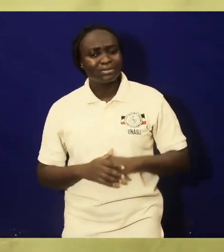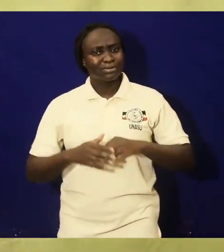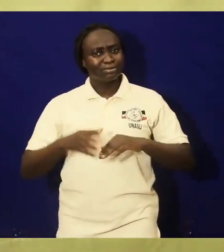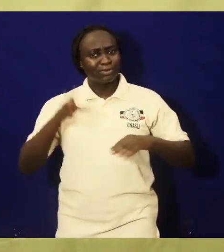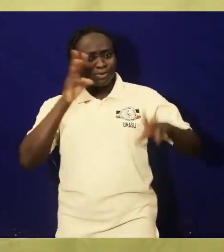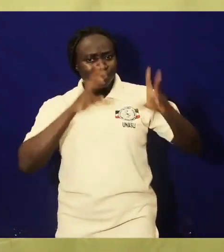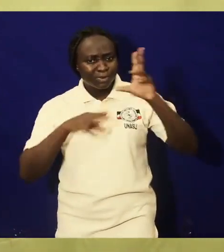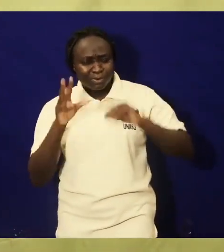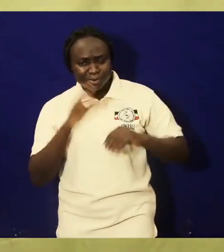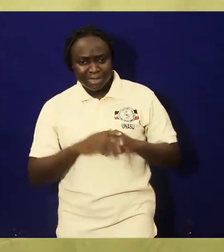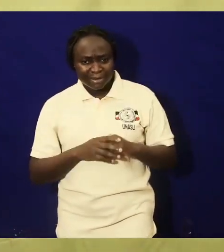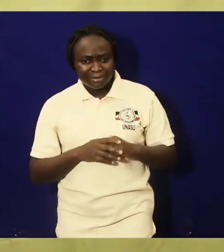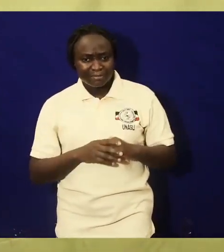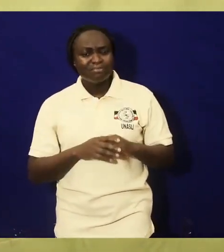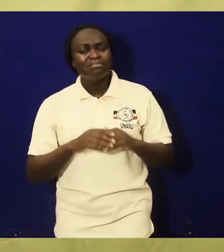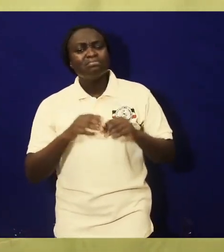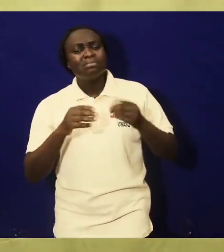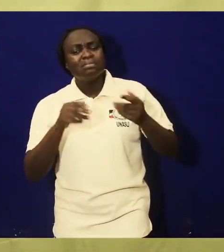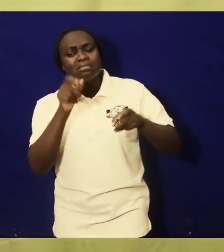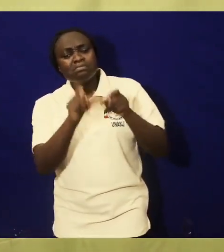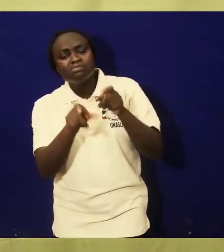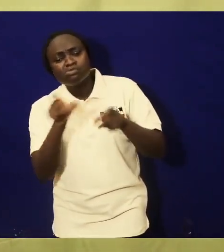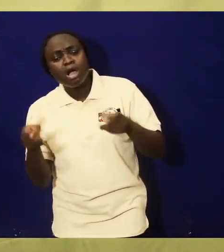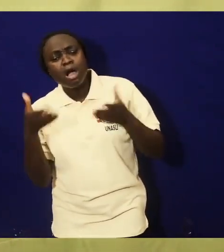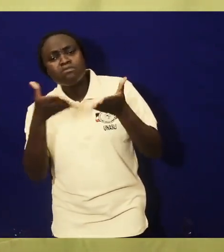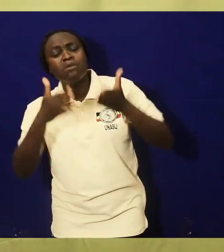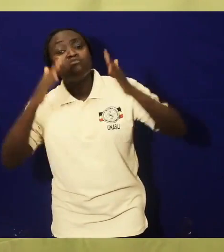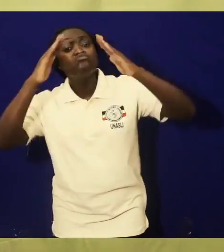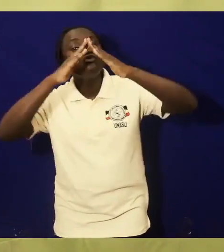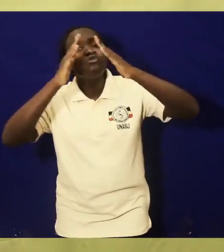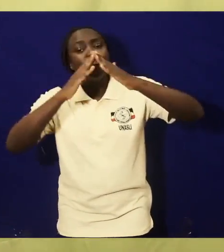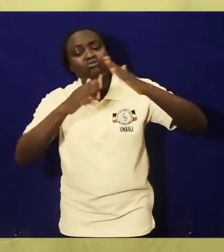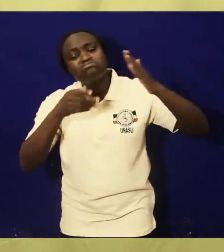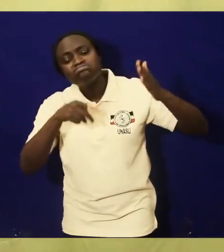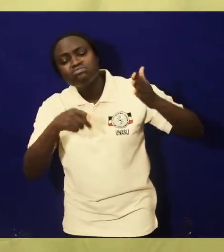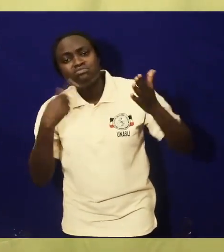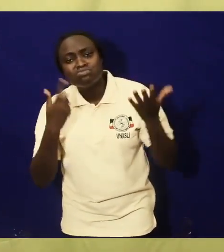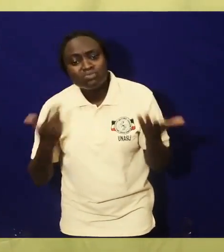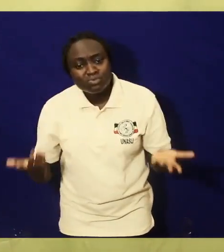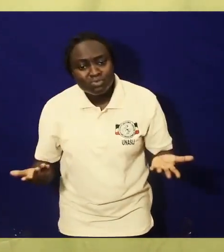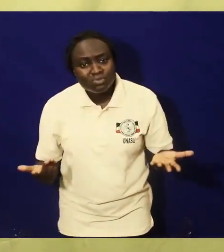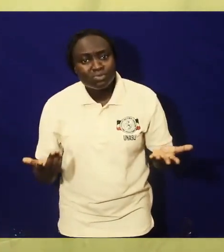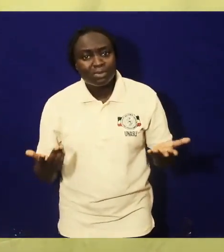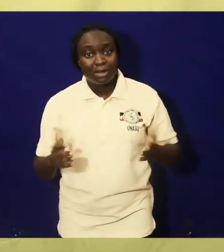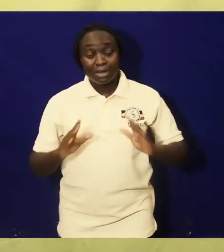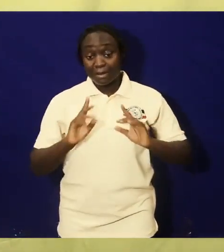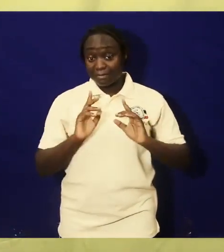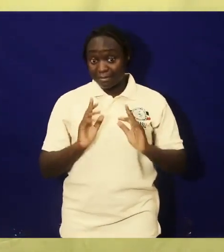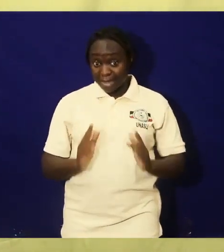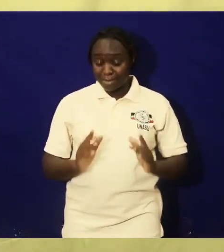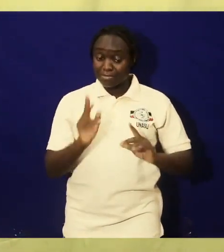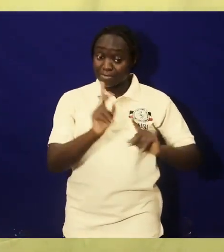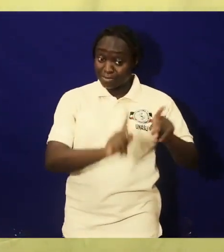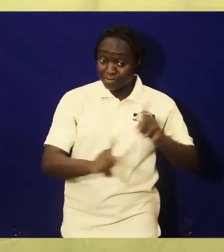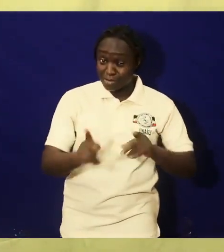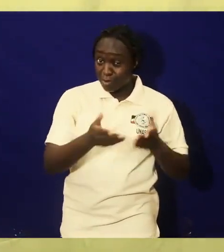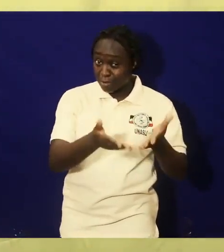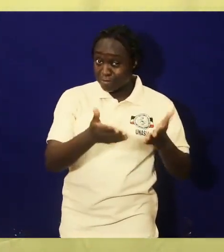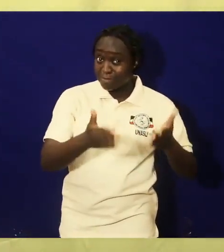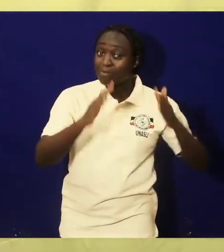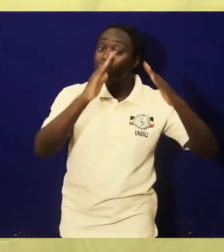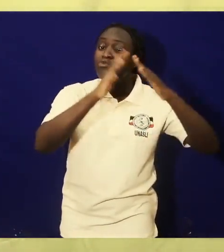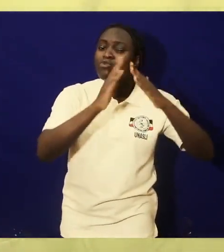Dear learners, in this lesson, we are going to look at the people at home. But before we